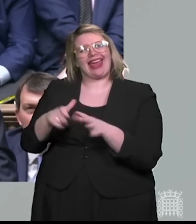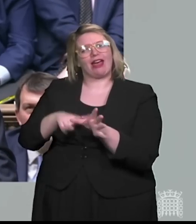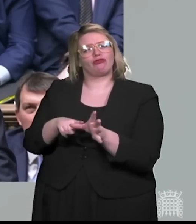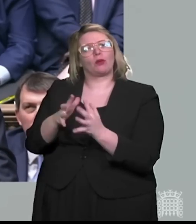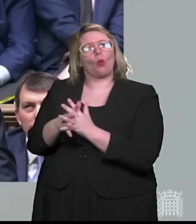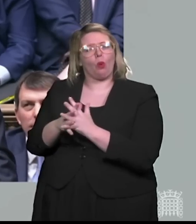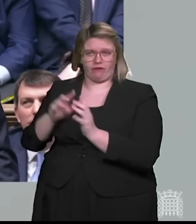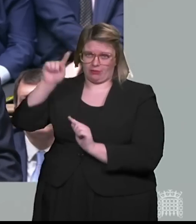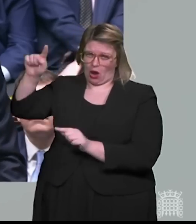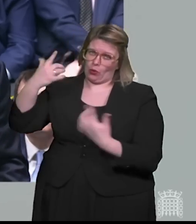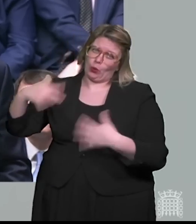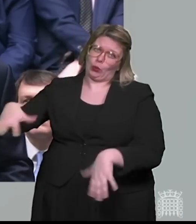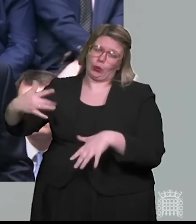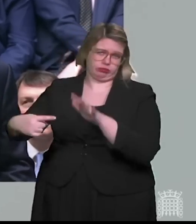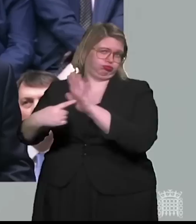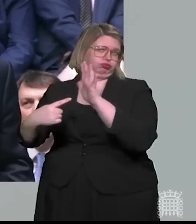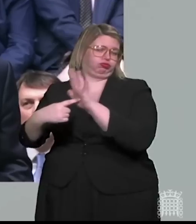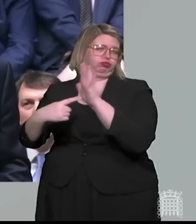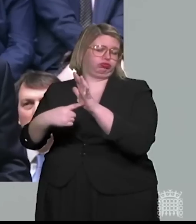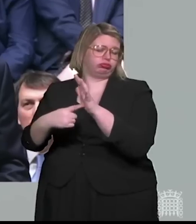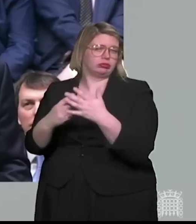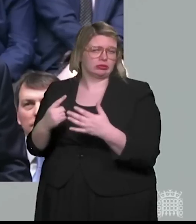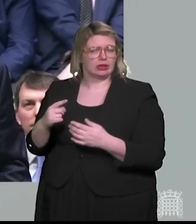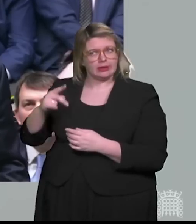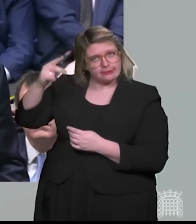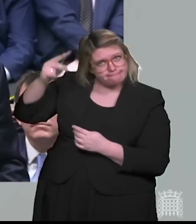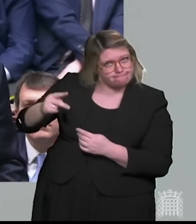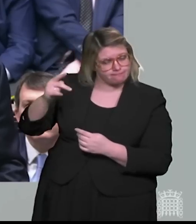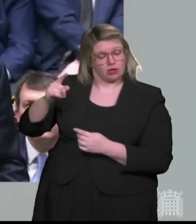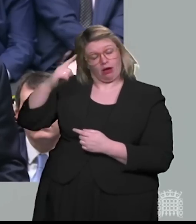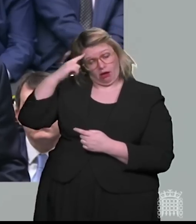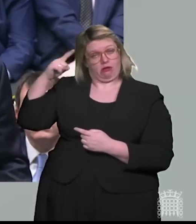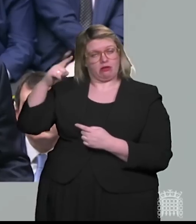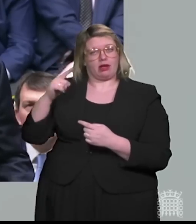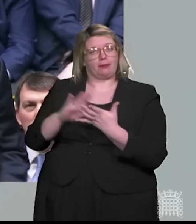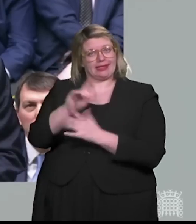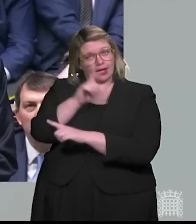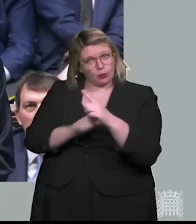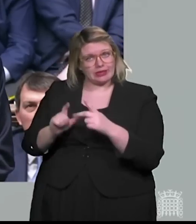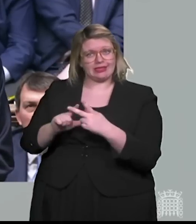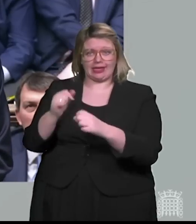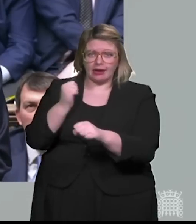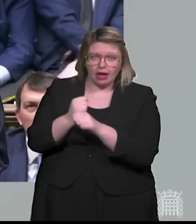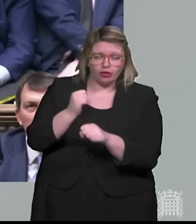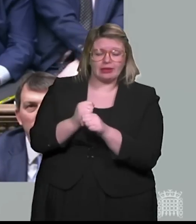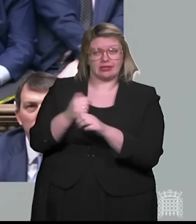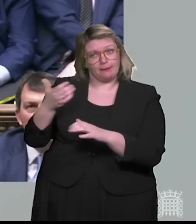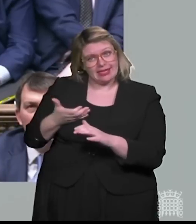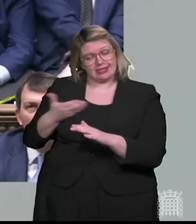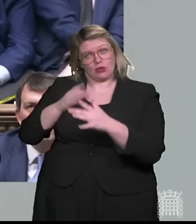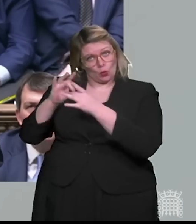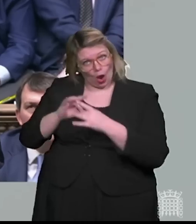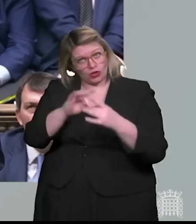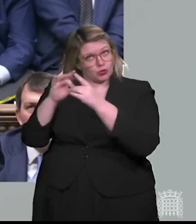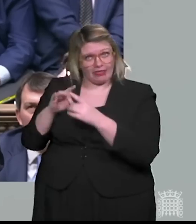of people. They showed what's possible when entrepreneurs, government and local communities come together. So today I announce